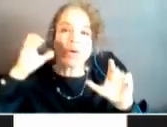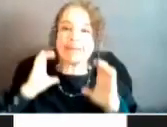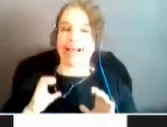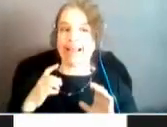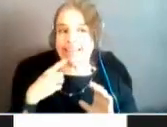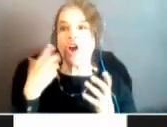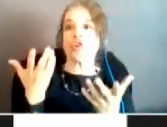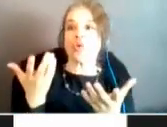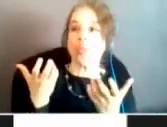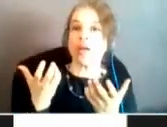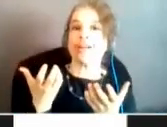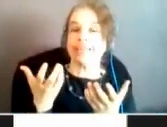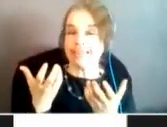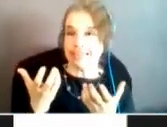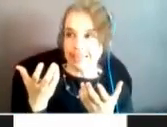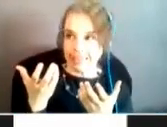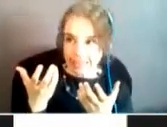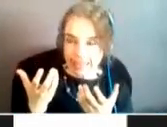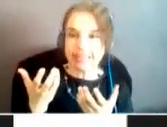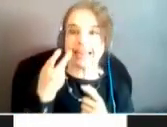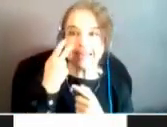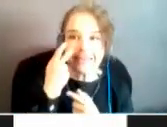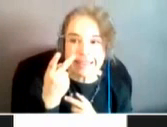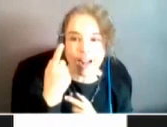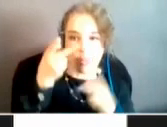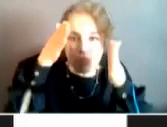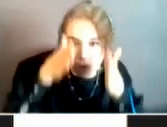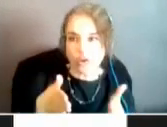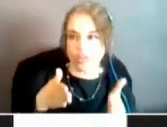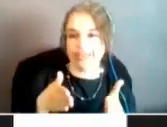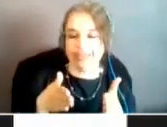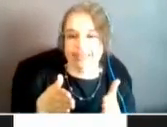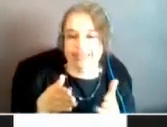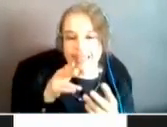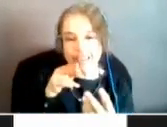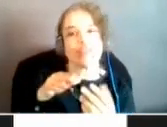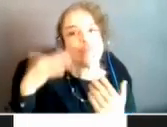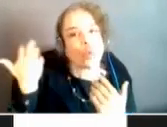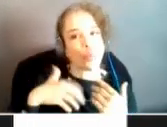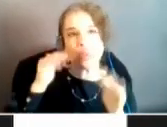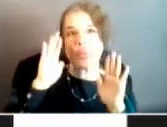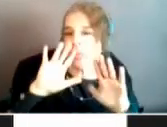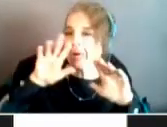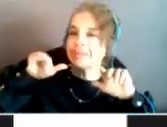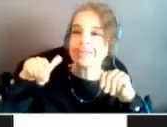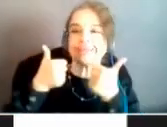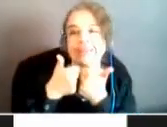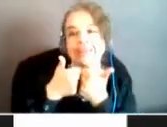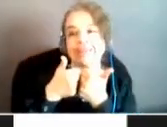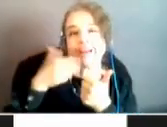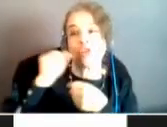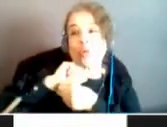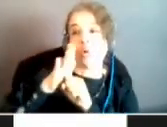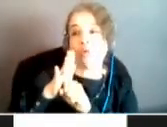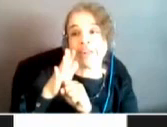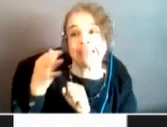said, they wanna, you know, see somebody. And it's been incredibly challenging because of COVID.